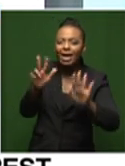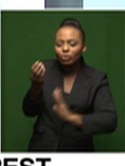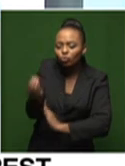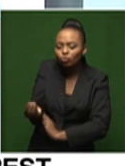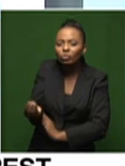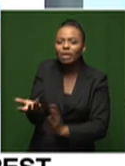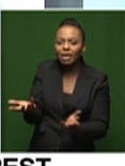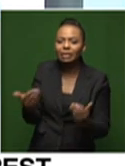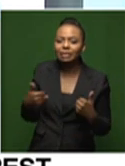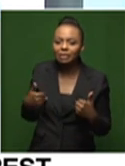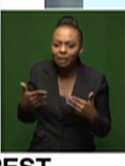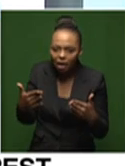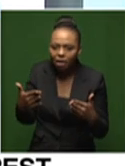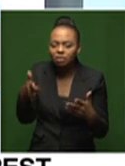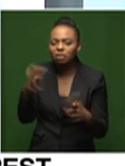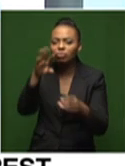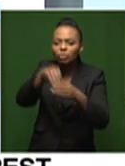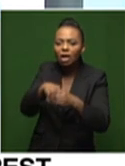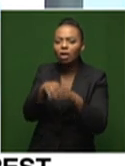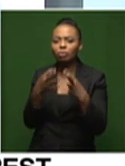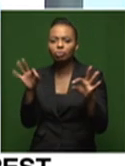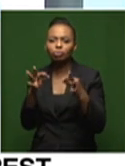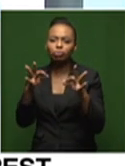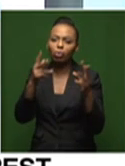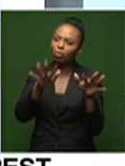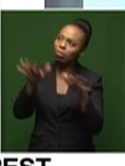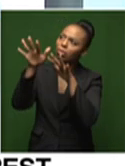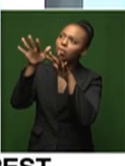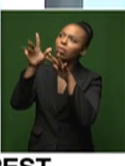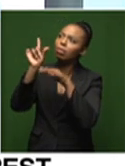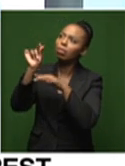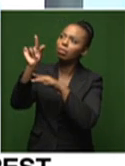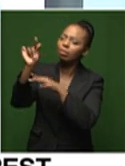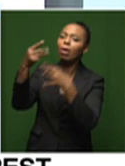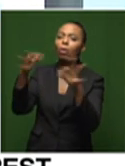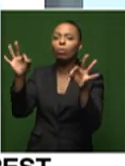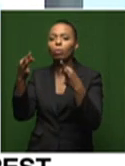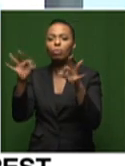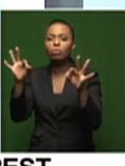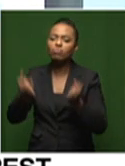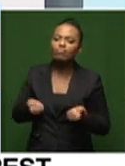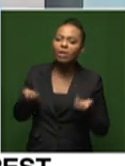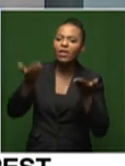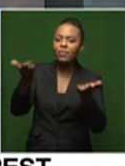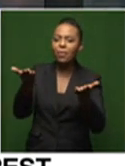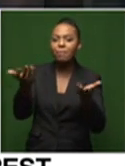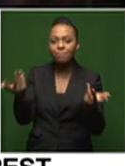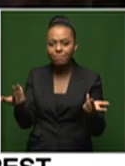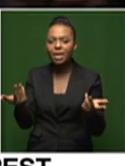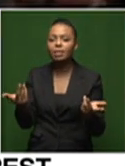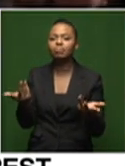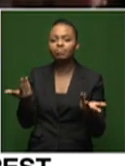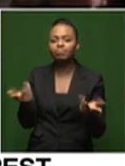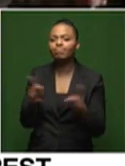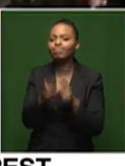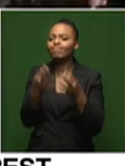there to be one of the great icons that we actually see performing jazz music